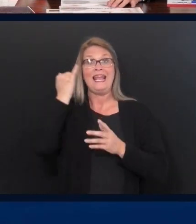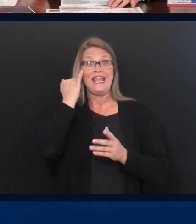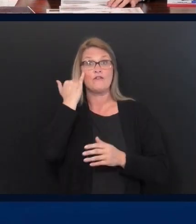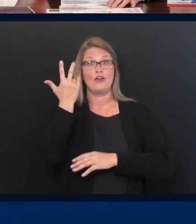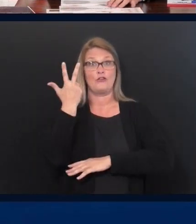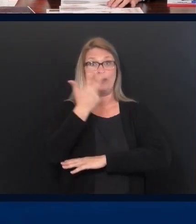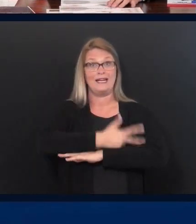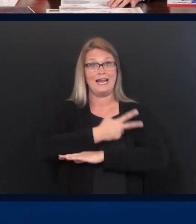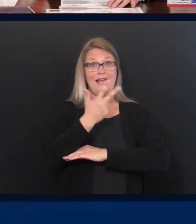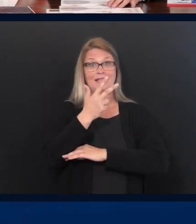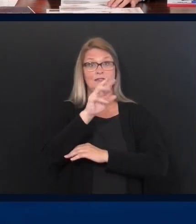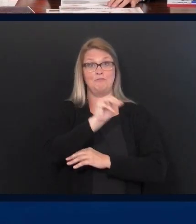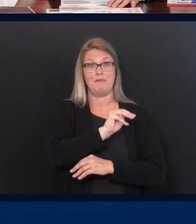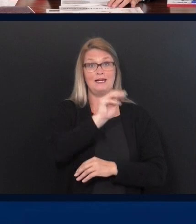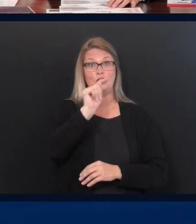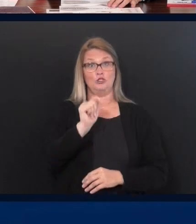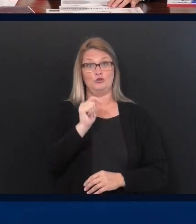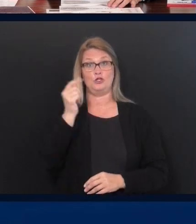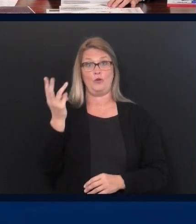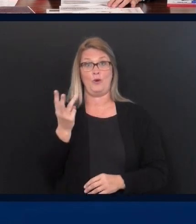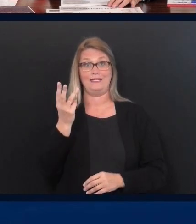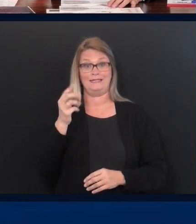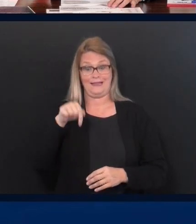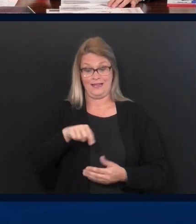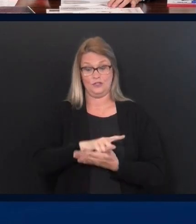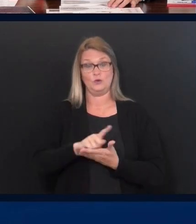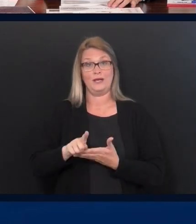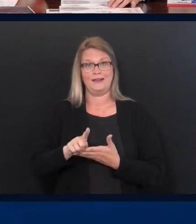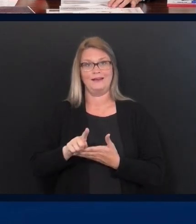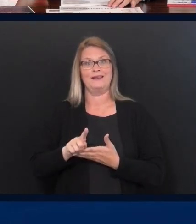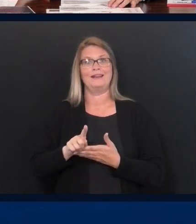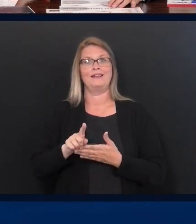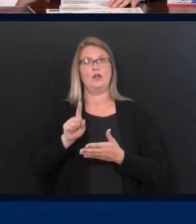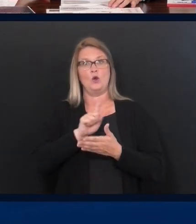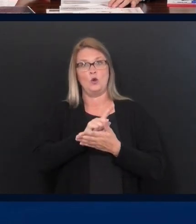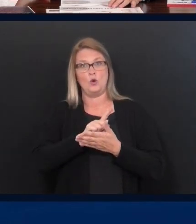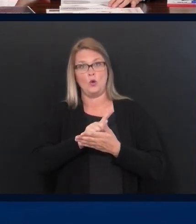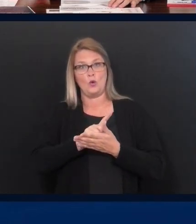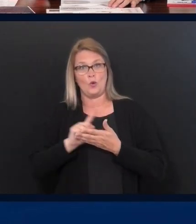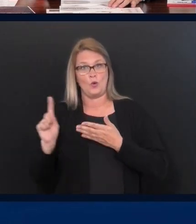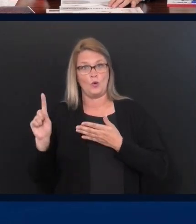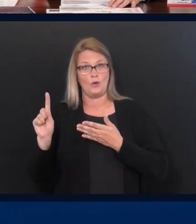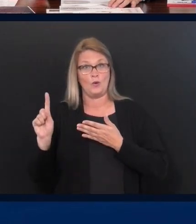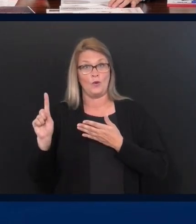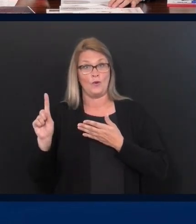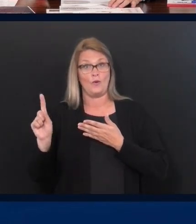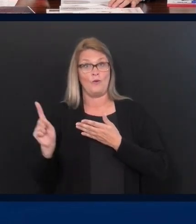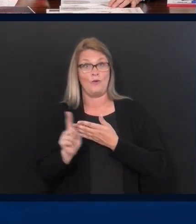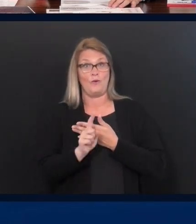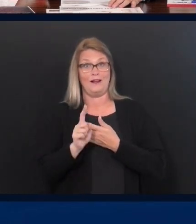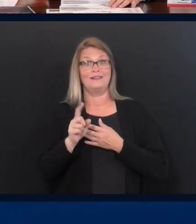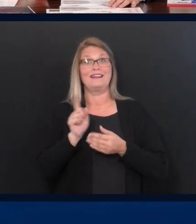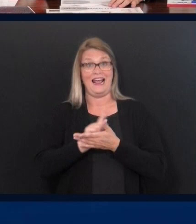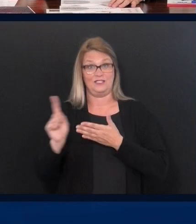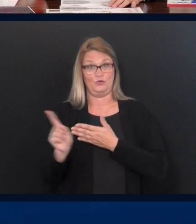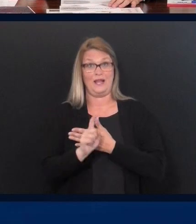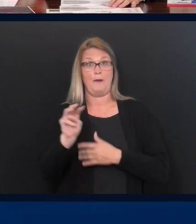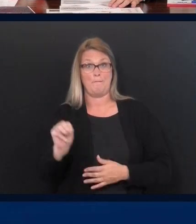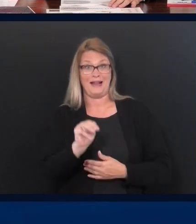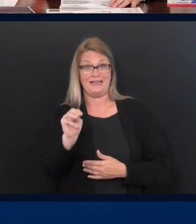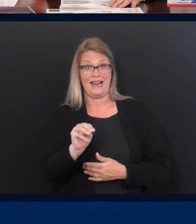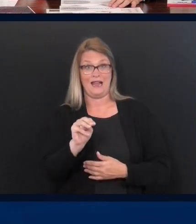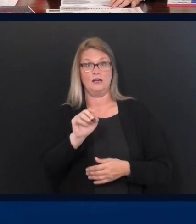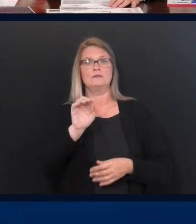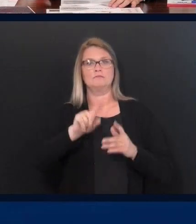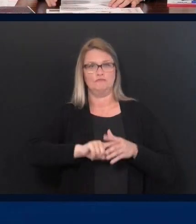in a row, Monday, Tuesday, Wednesday of this week, then week 2 starts on Monday. And every